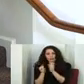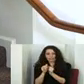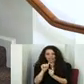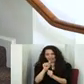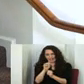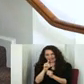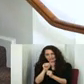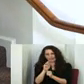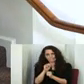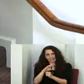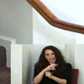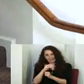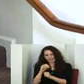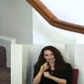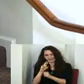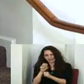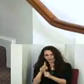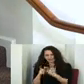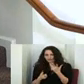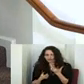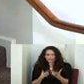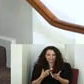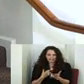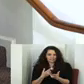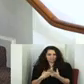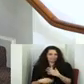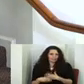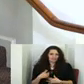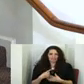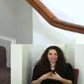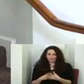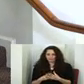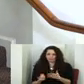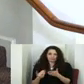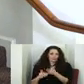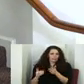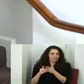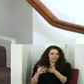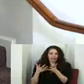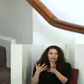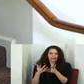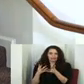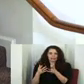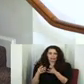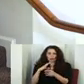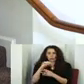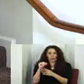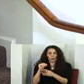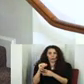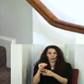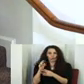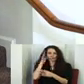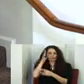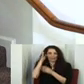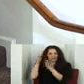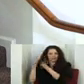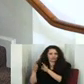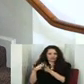that would be fruitful and would multiply and encompass this earth as co-creators and co-partners with